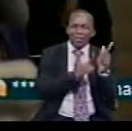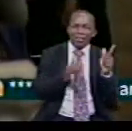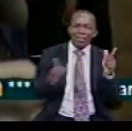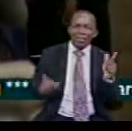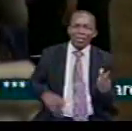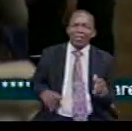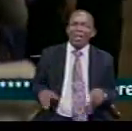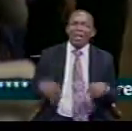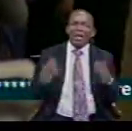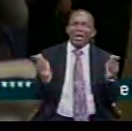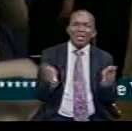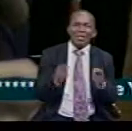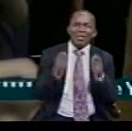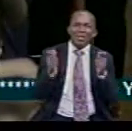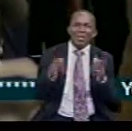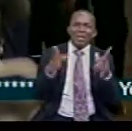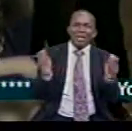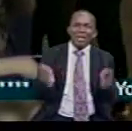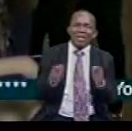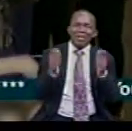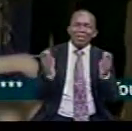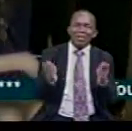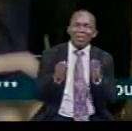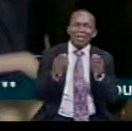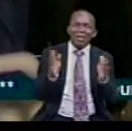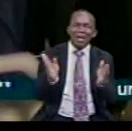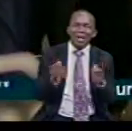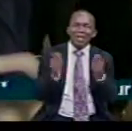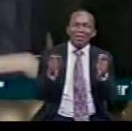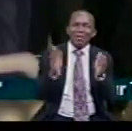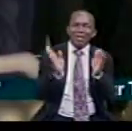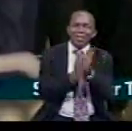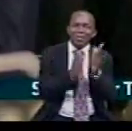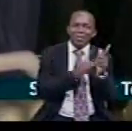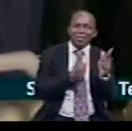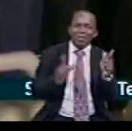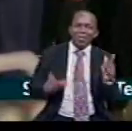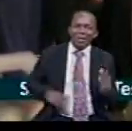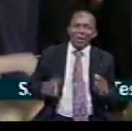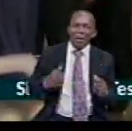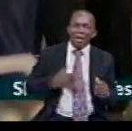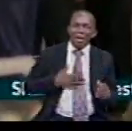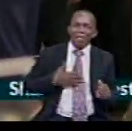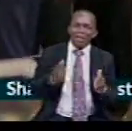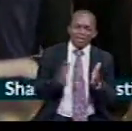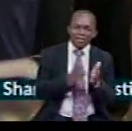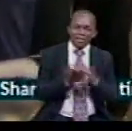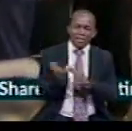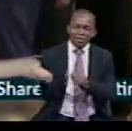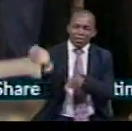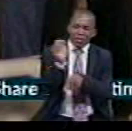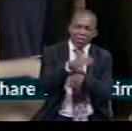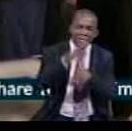Hallelujah, oh, hallelujah, hallelujah, hallelujah, praise the Lord, my Jesus.